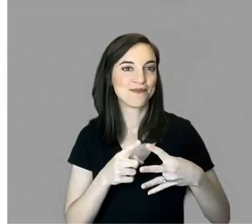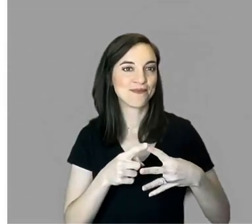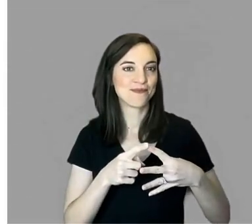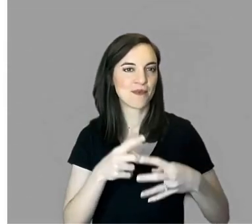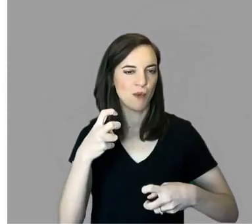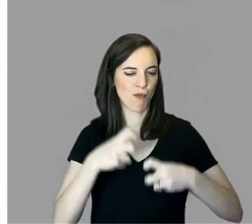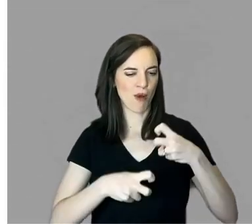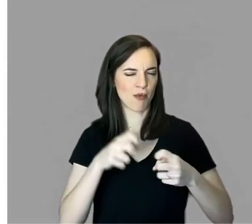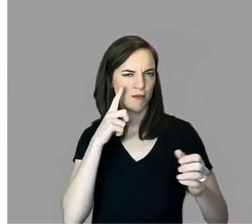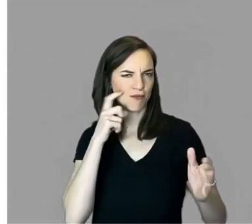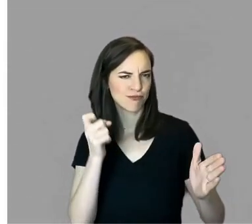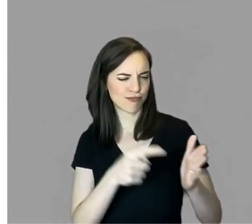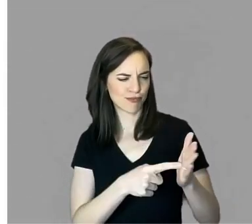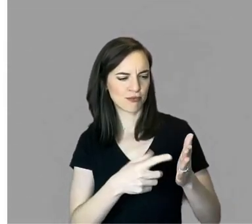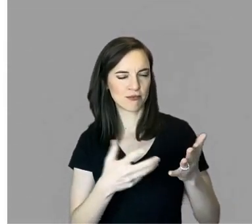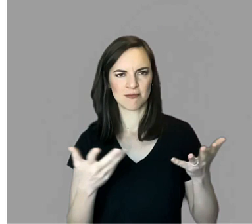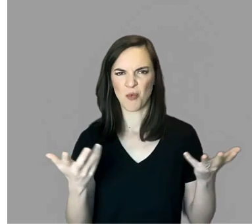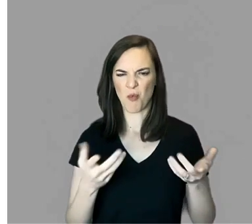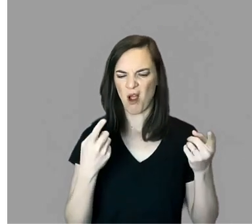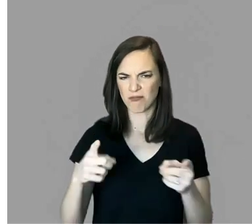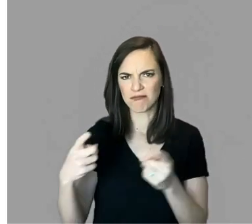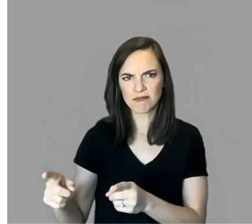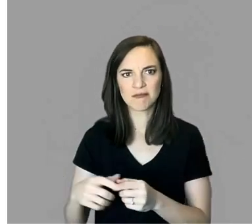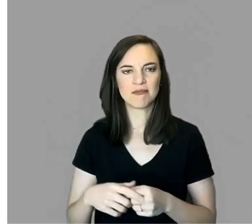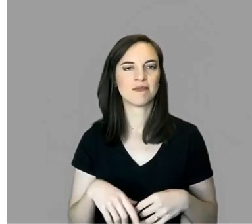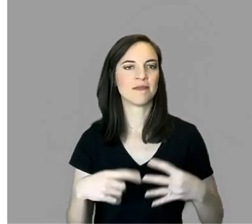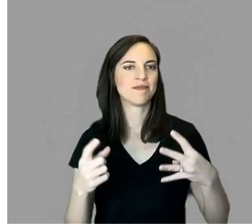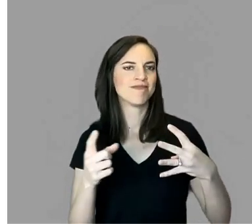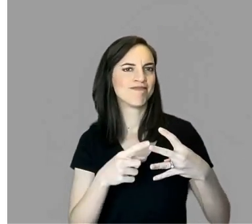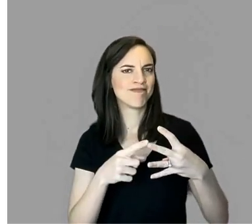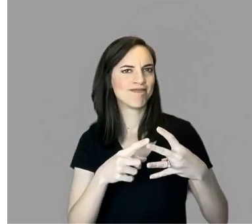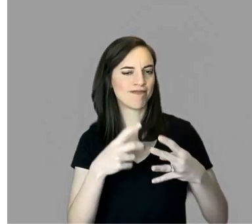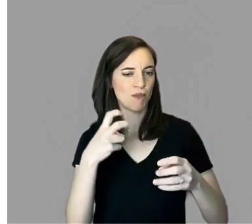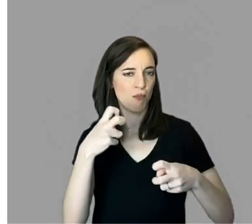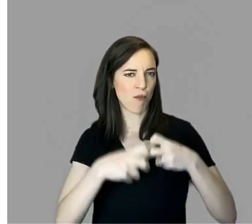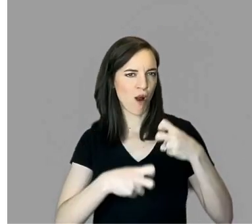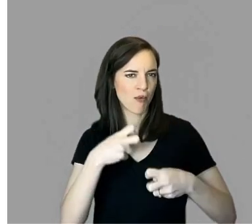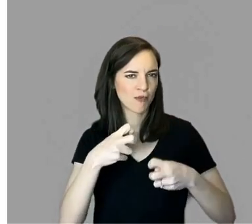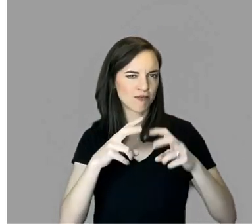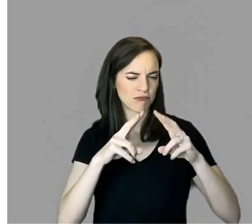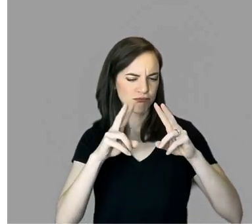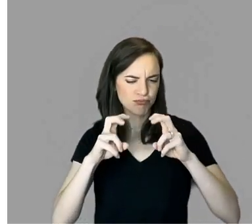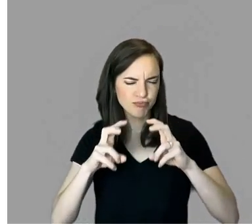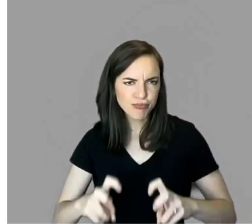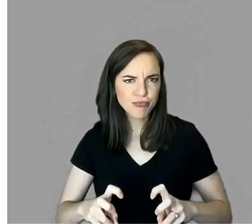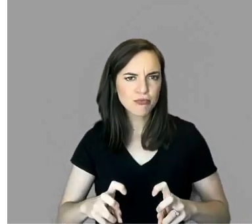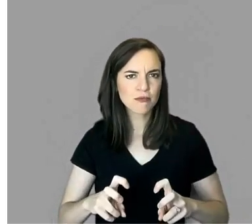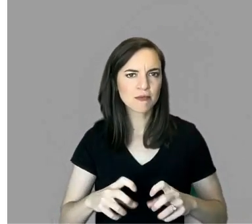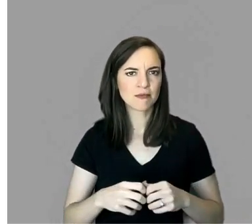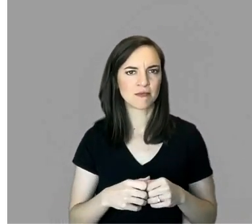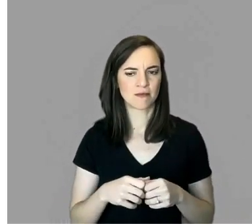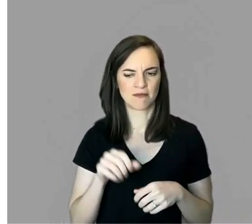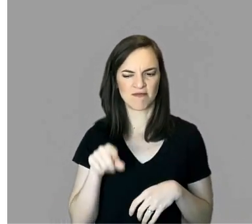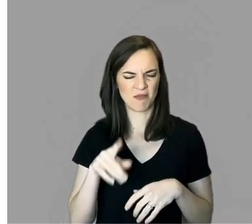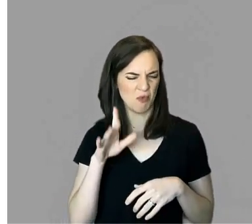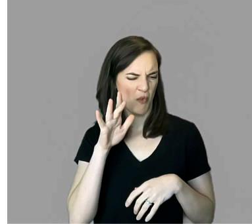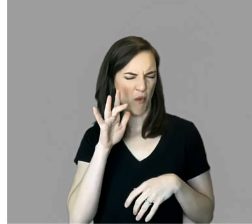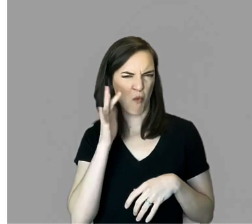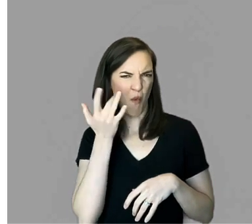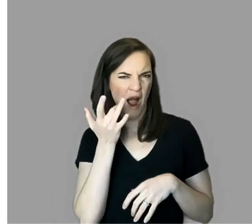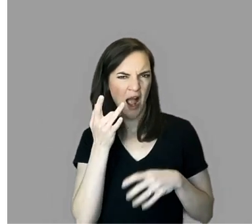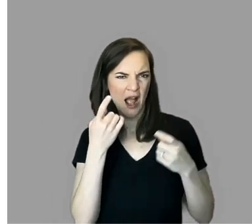Step 1. Problem identification. What is occurring? Step 2. Problem